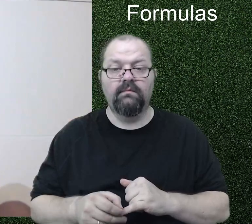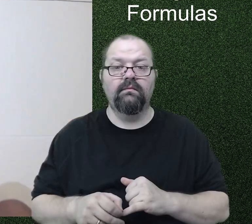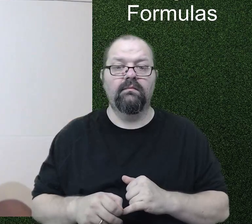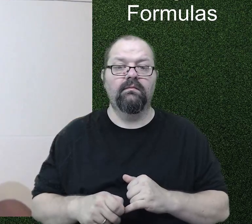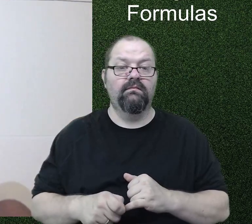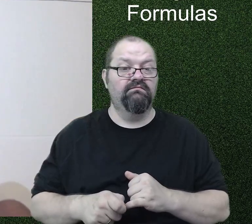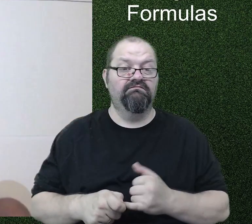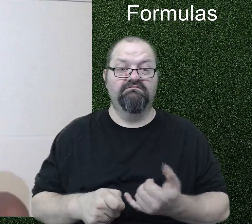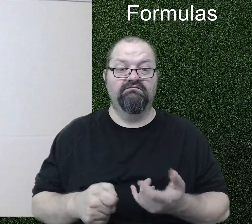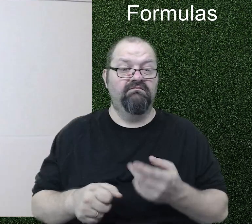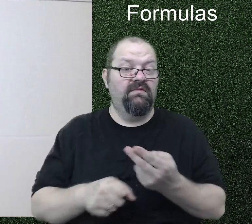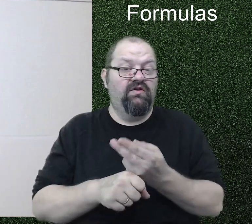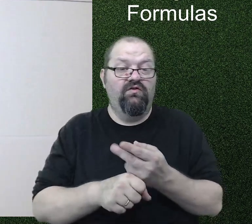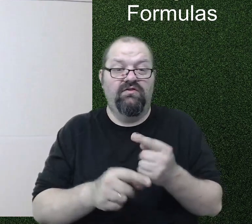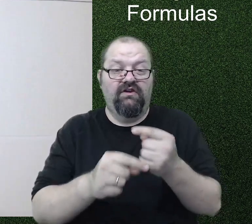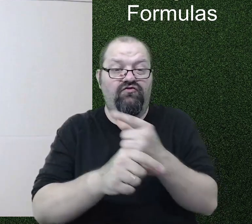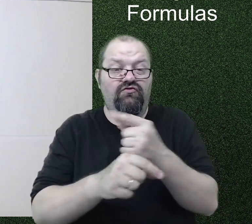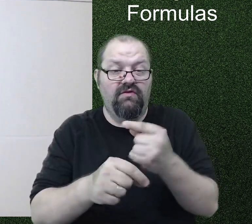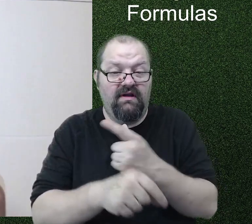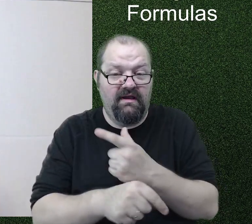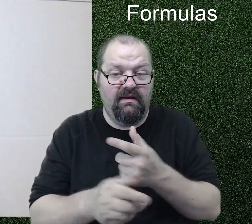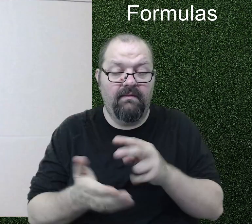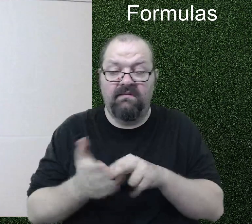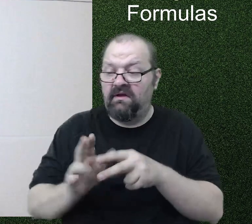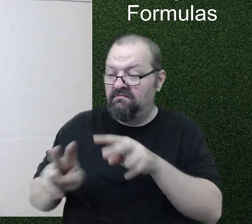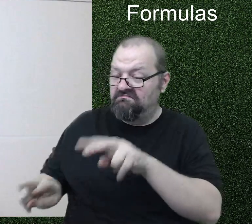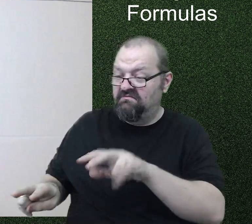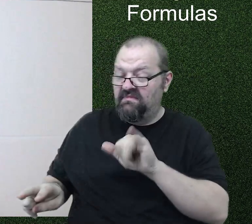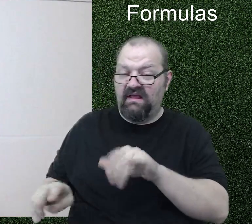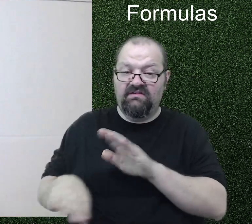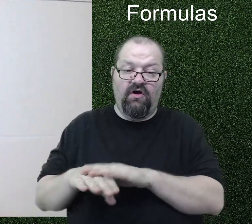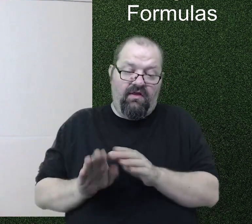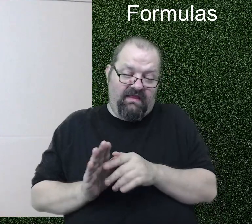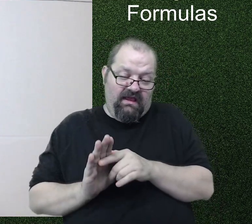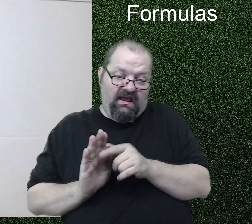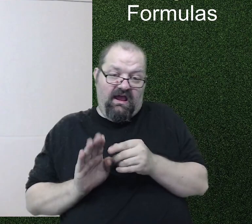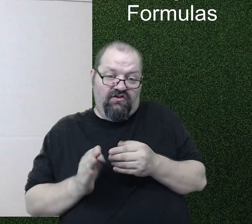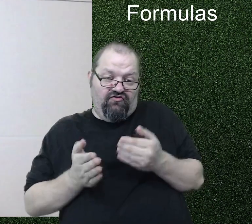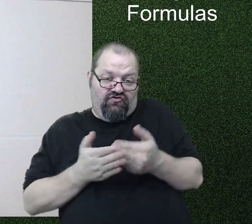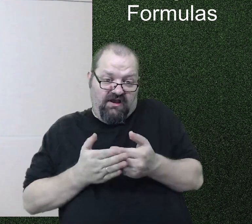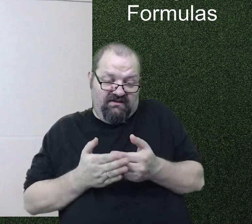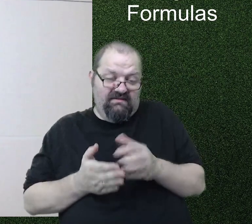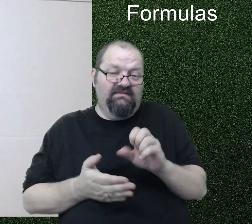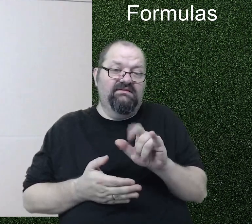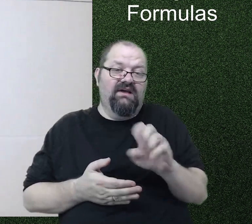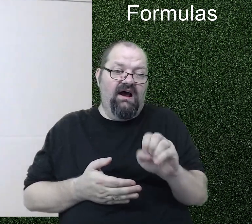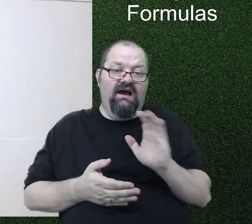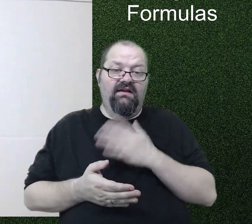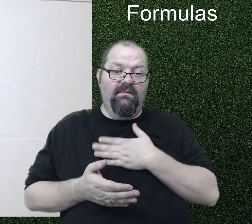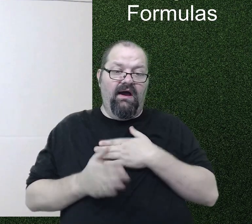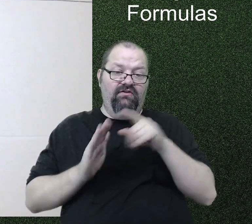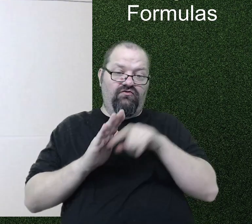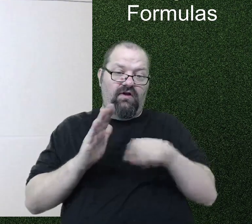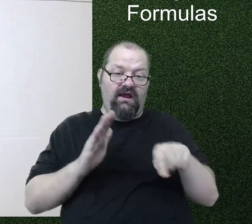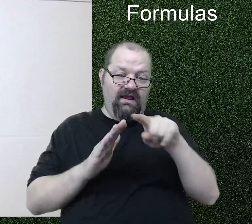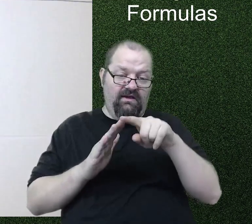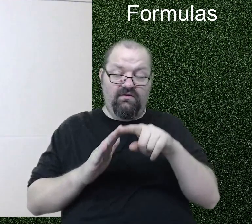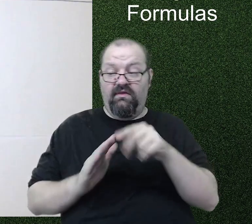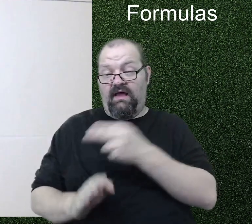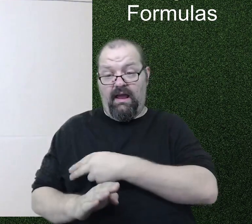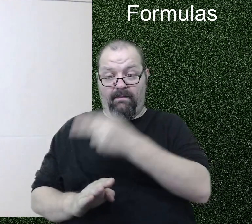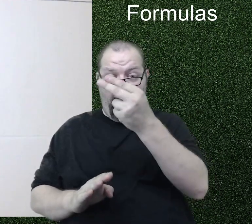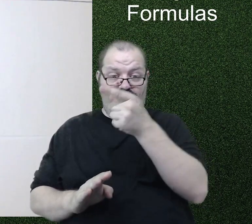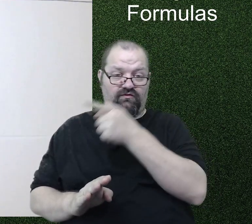just using trig, well, that's on the adjacent side of my triangle. I've got the hypotenuse